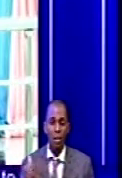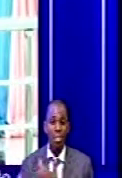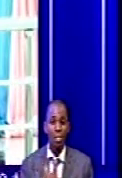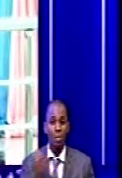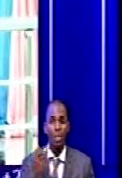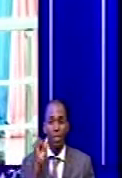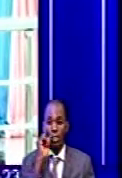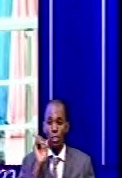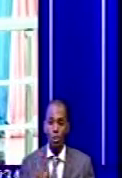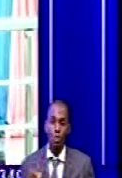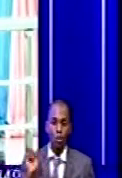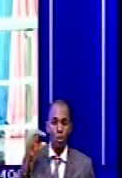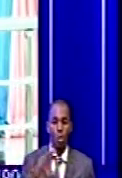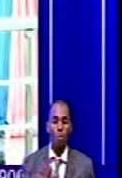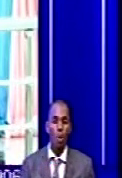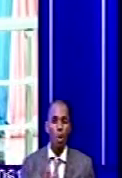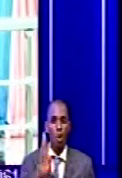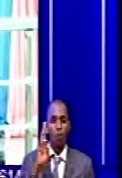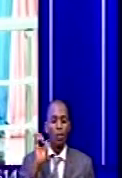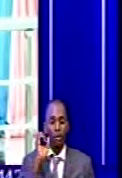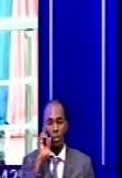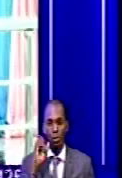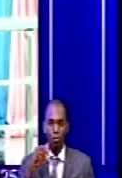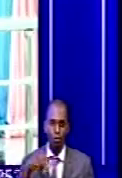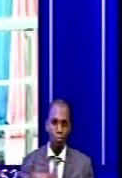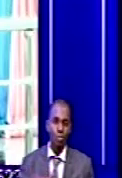I've been going through some severe pain in my